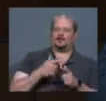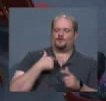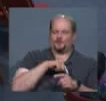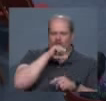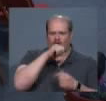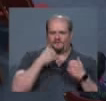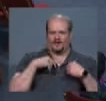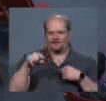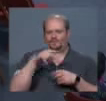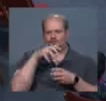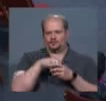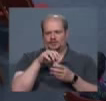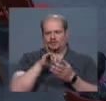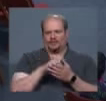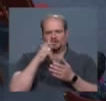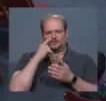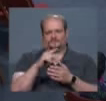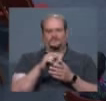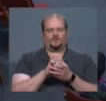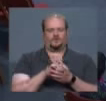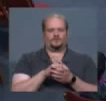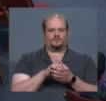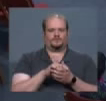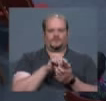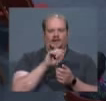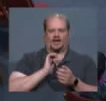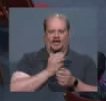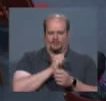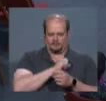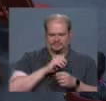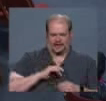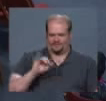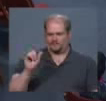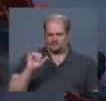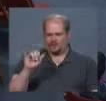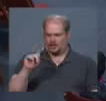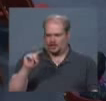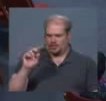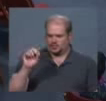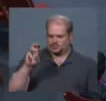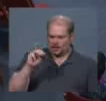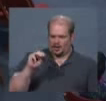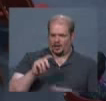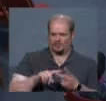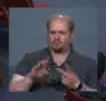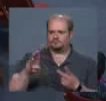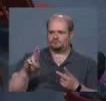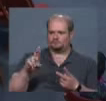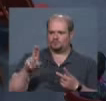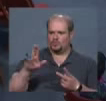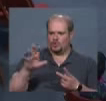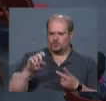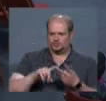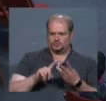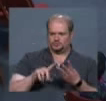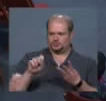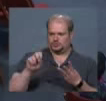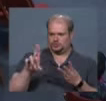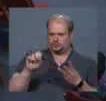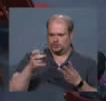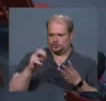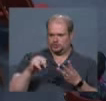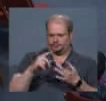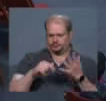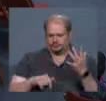to have you there. And that goes for certainly our staff as well, Tom and Bruce, Susan,